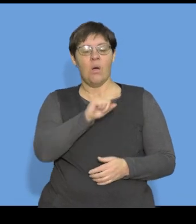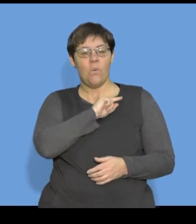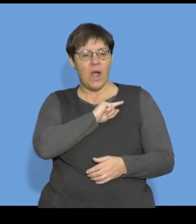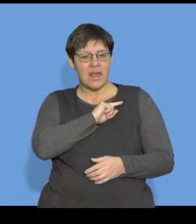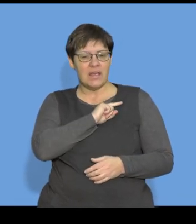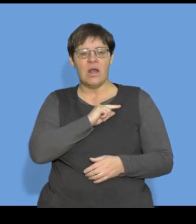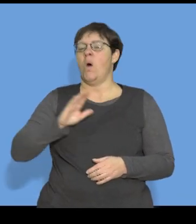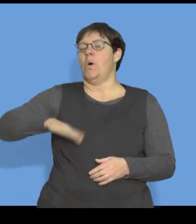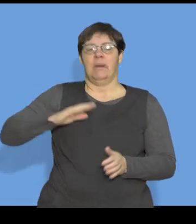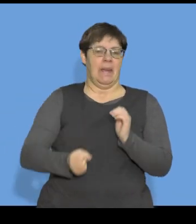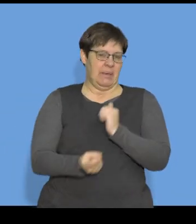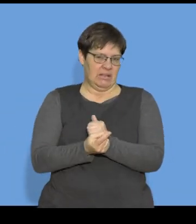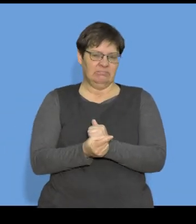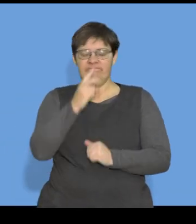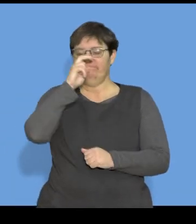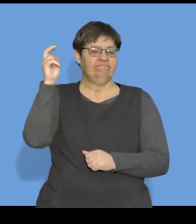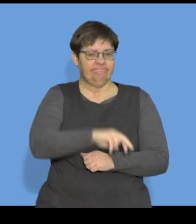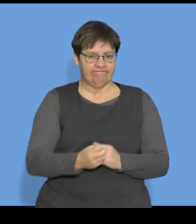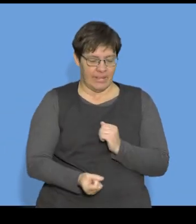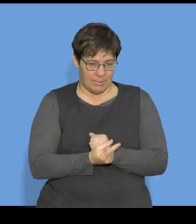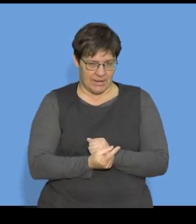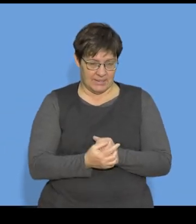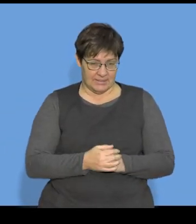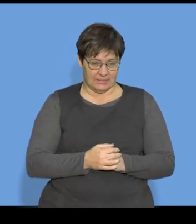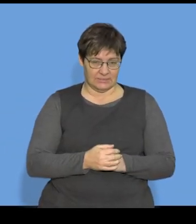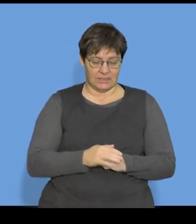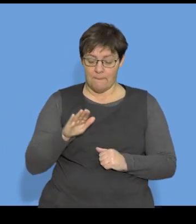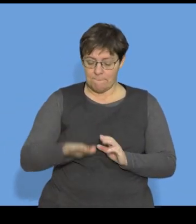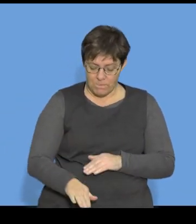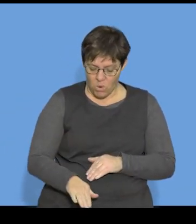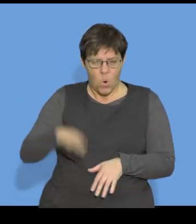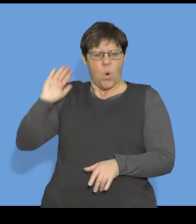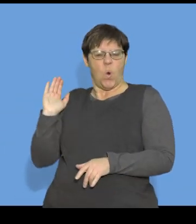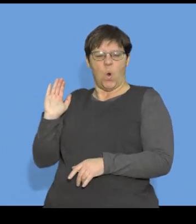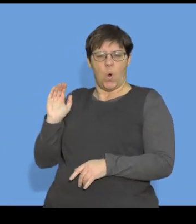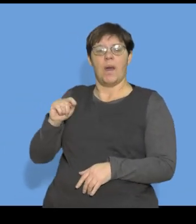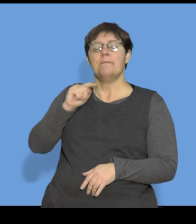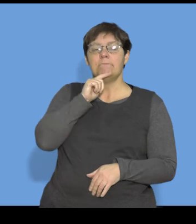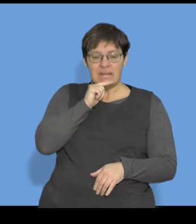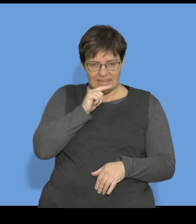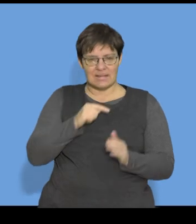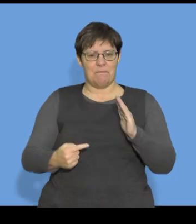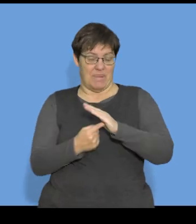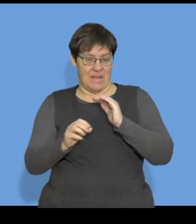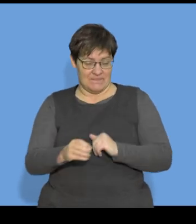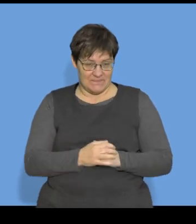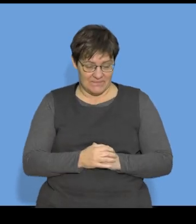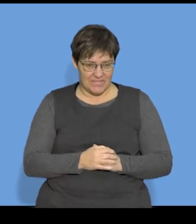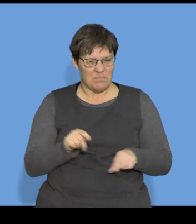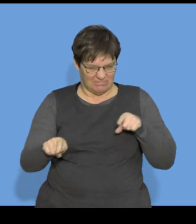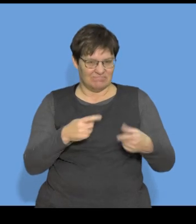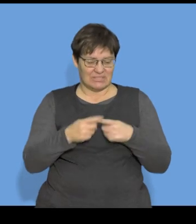again, it's automatic. You just sneeze. The removing of your body part, I gave an example when you step on a pin.